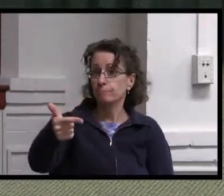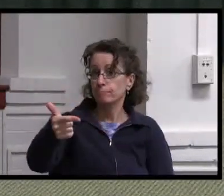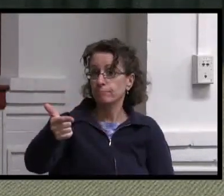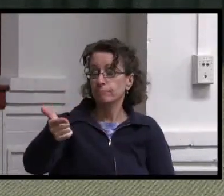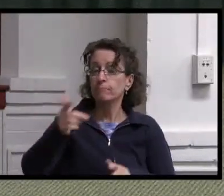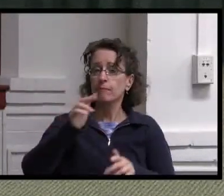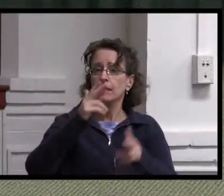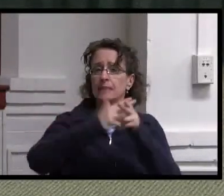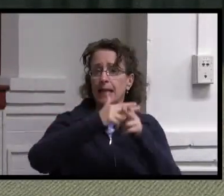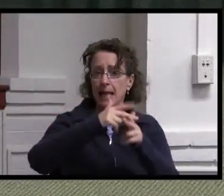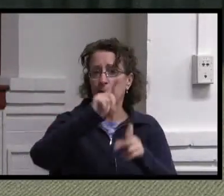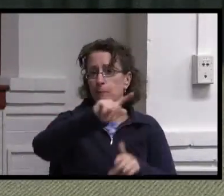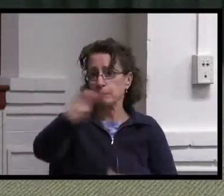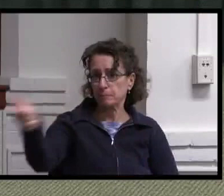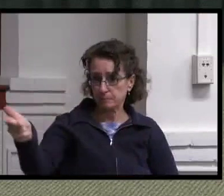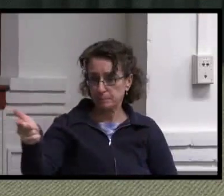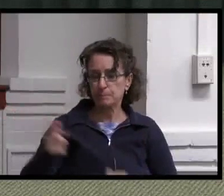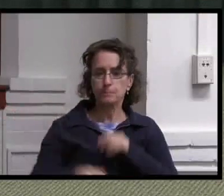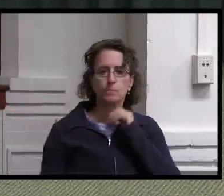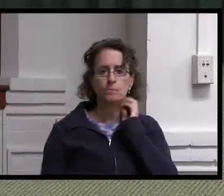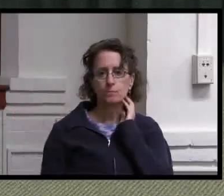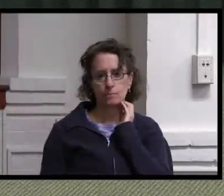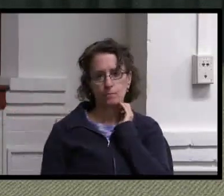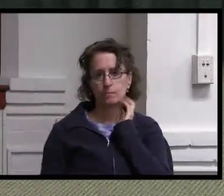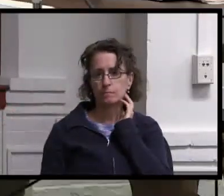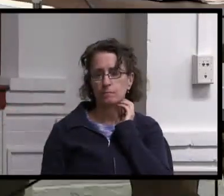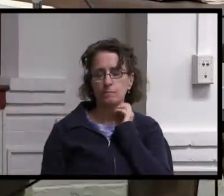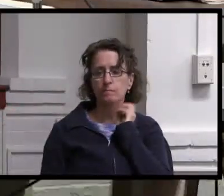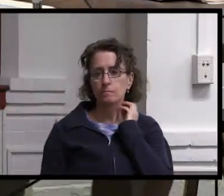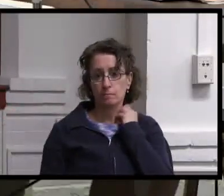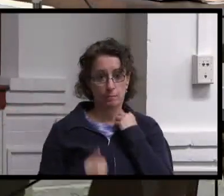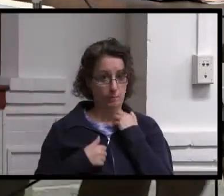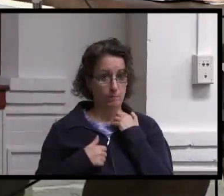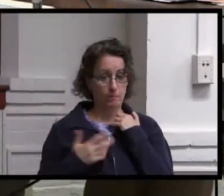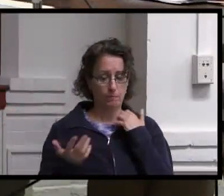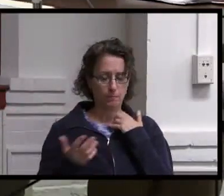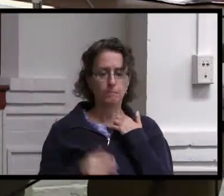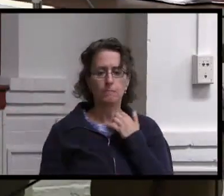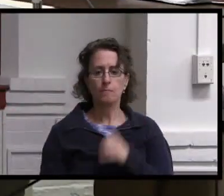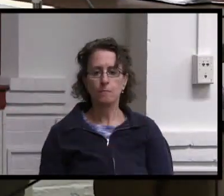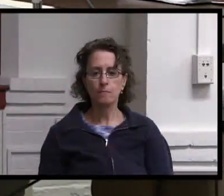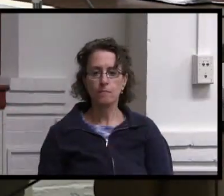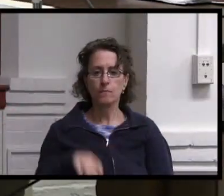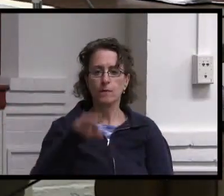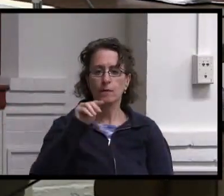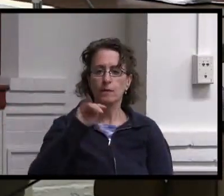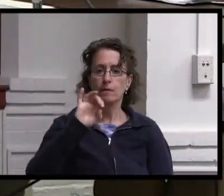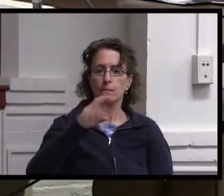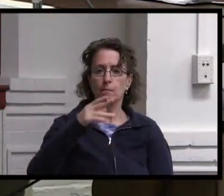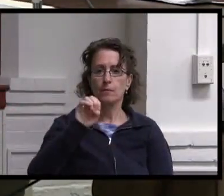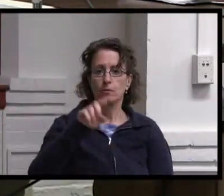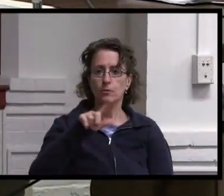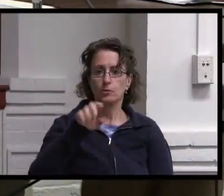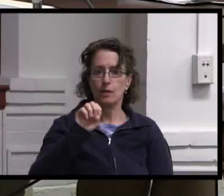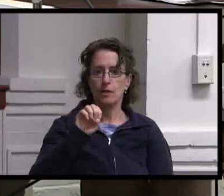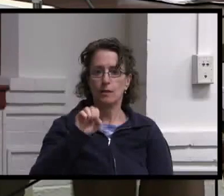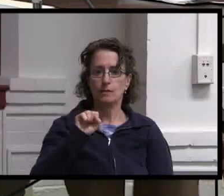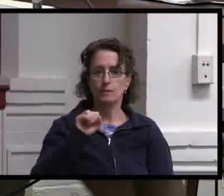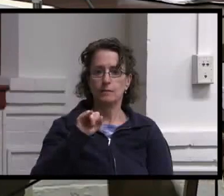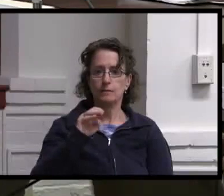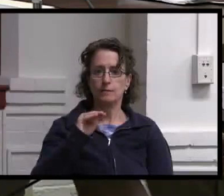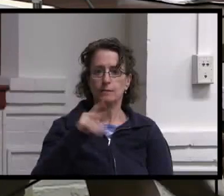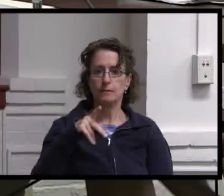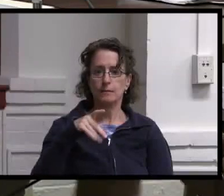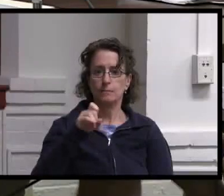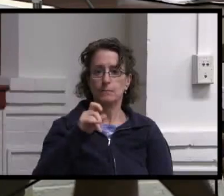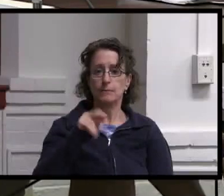introduce yourselves again. And sure. Go. Should I begin? Sure. I'm Michelle Simpson. I'm the president of the Downtown